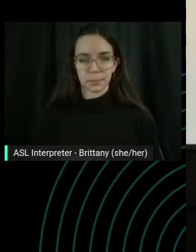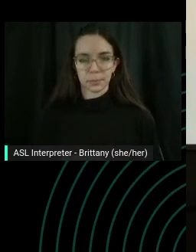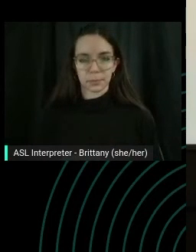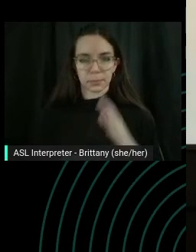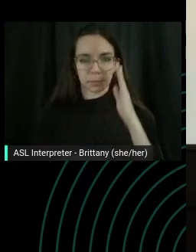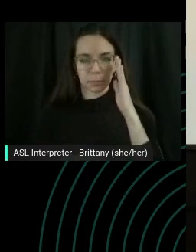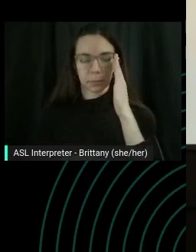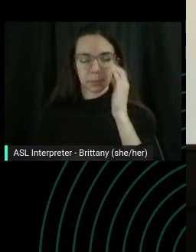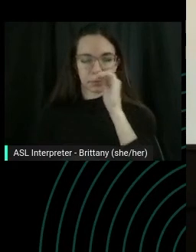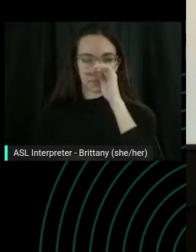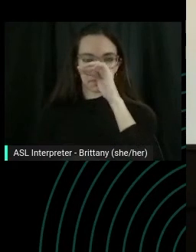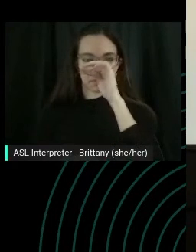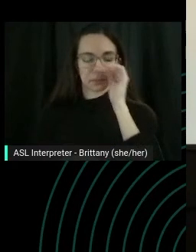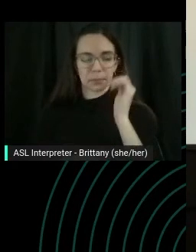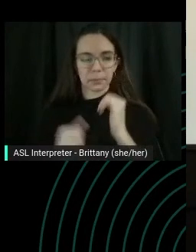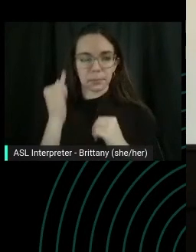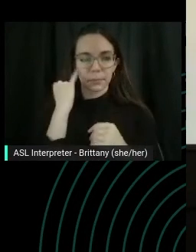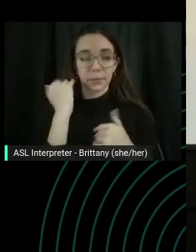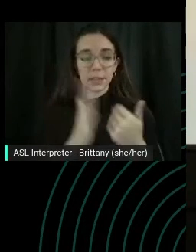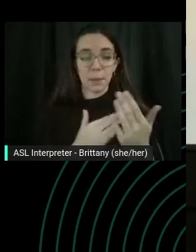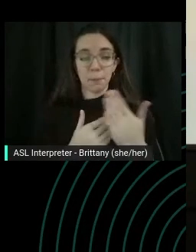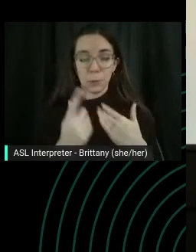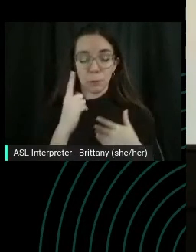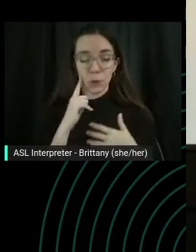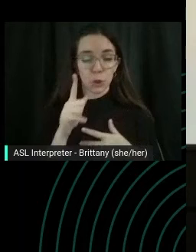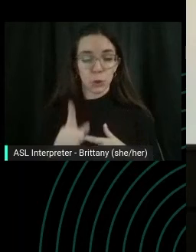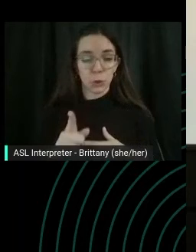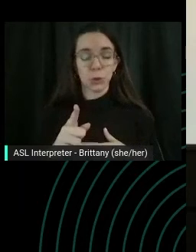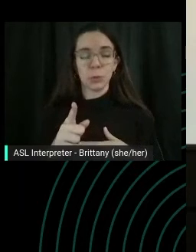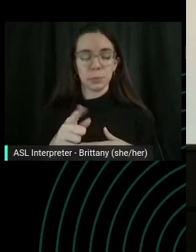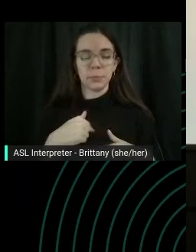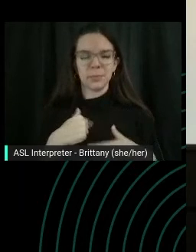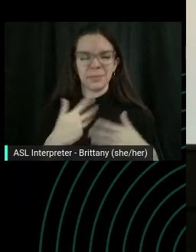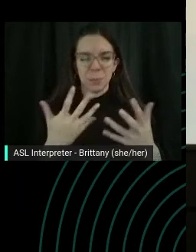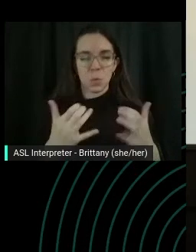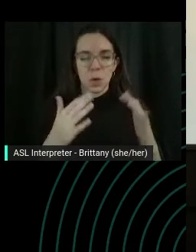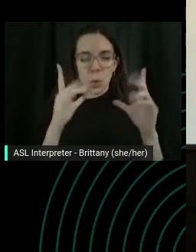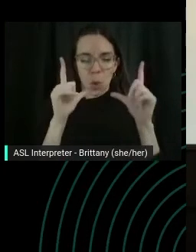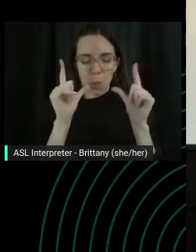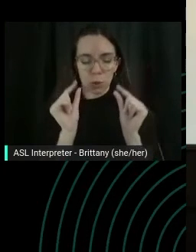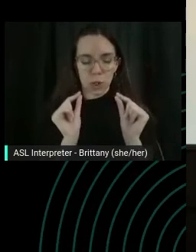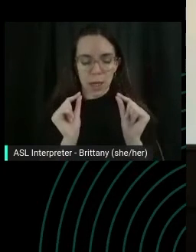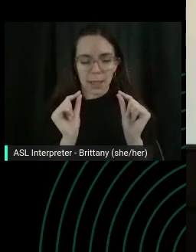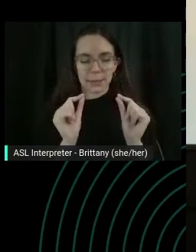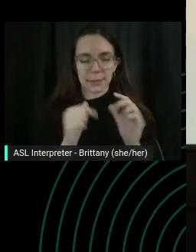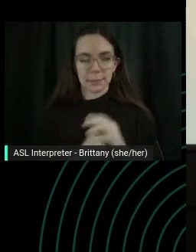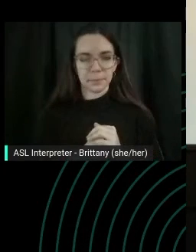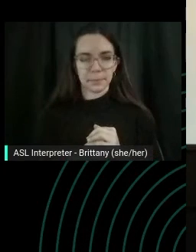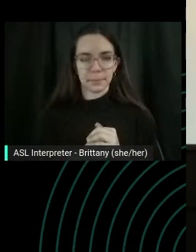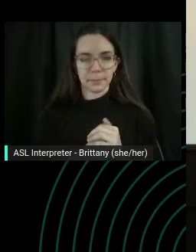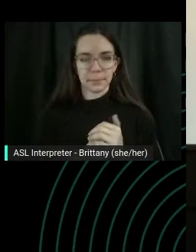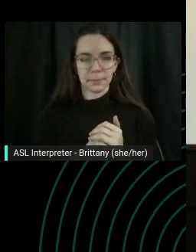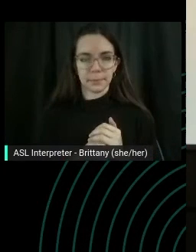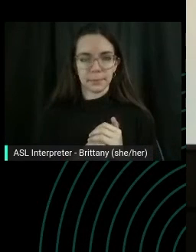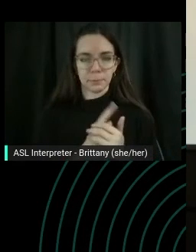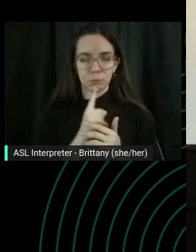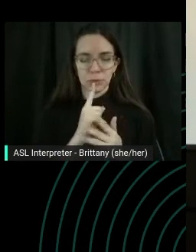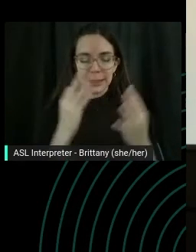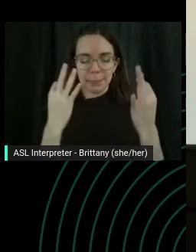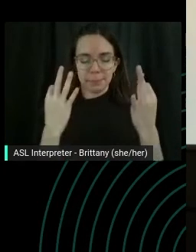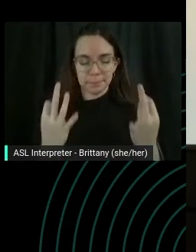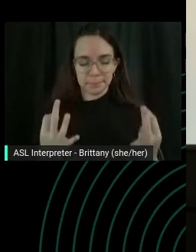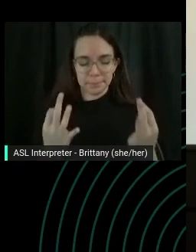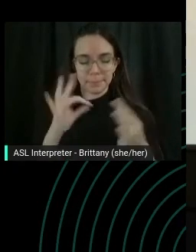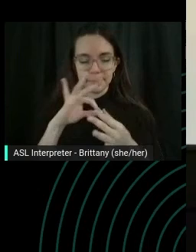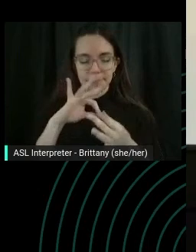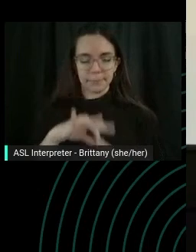And if it's comfortable for you, I'd invite you to close your eyes. Really drop in to your